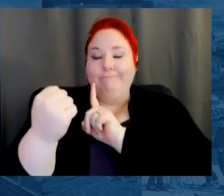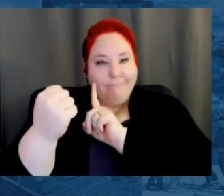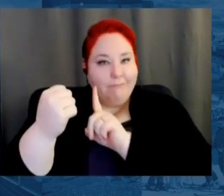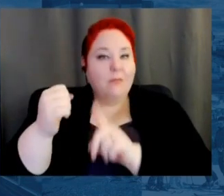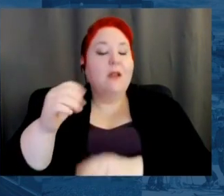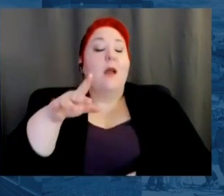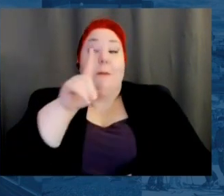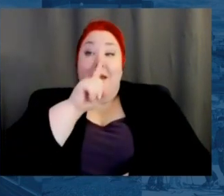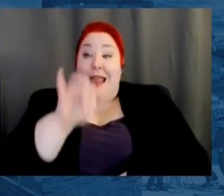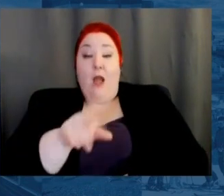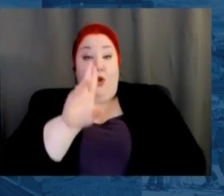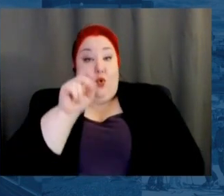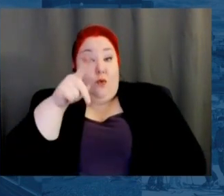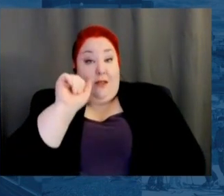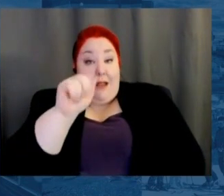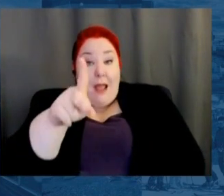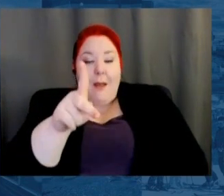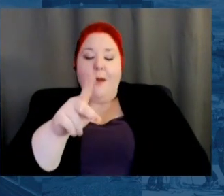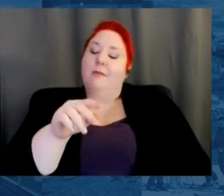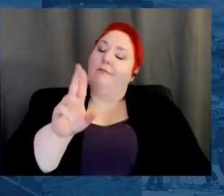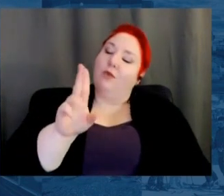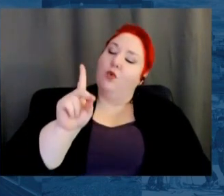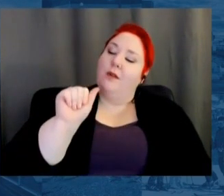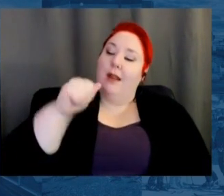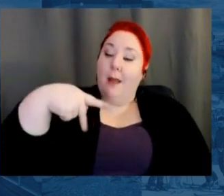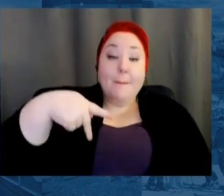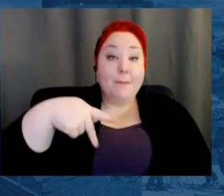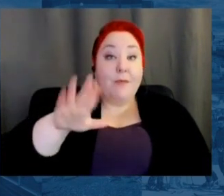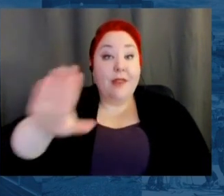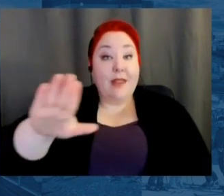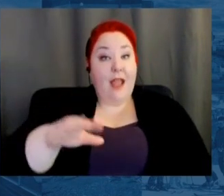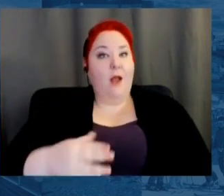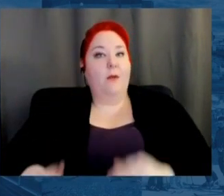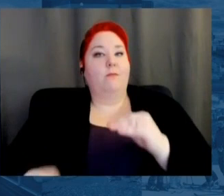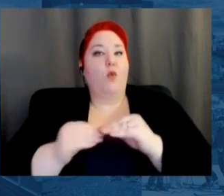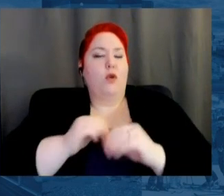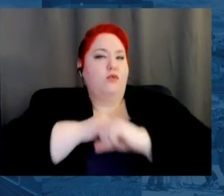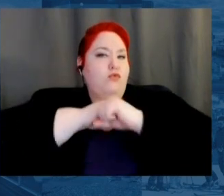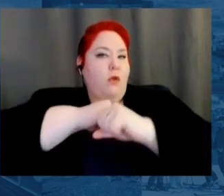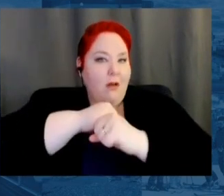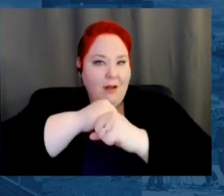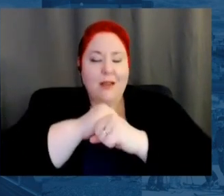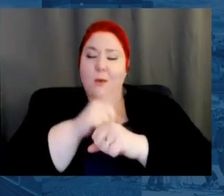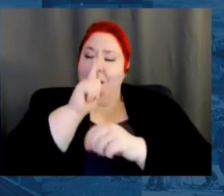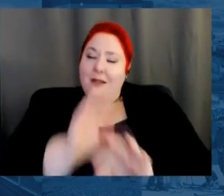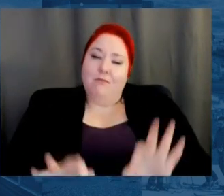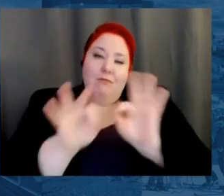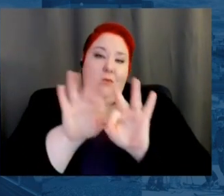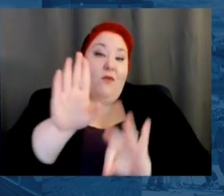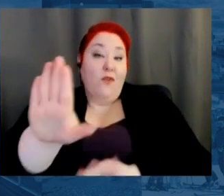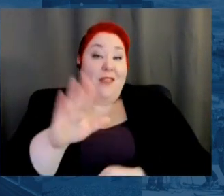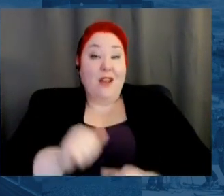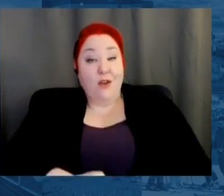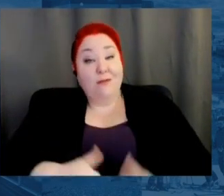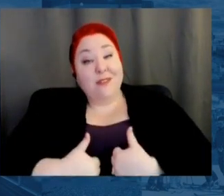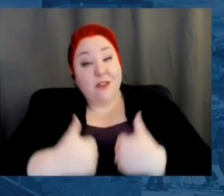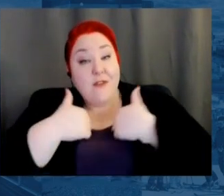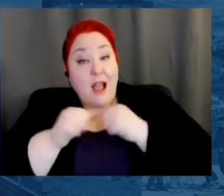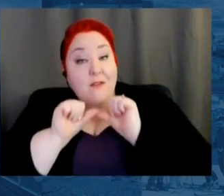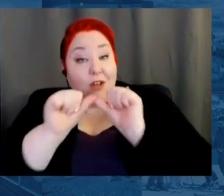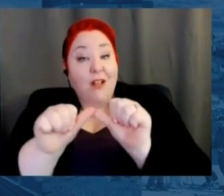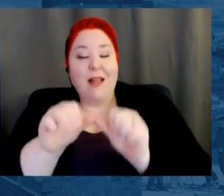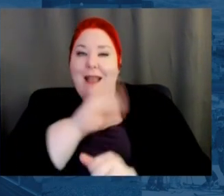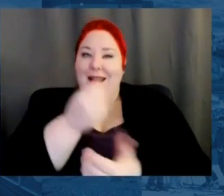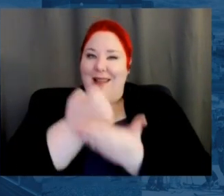so, so essential to their survival, their economic survival, and really that of their families, because so often people